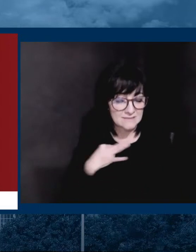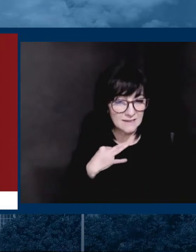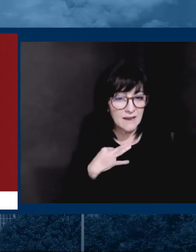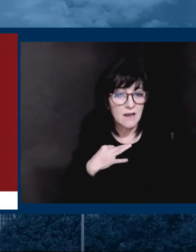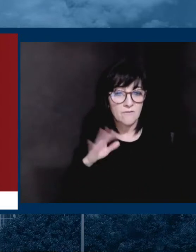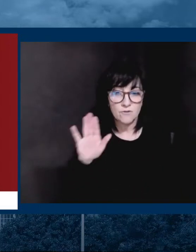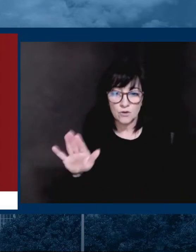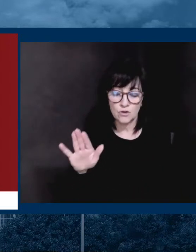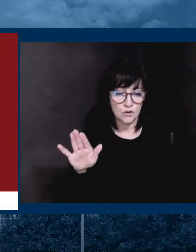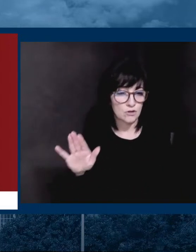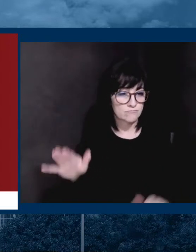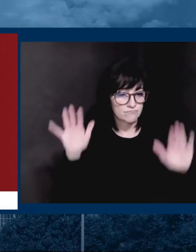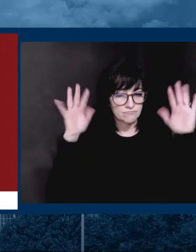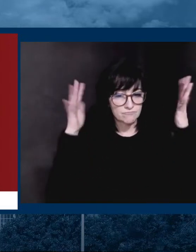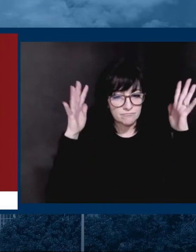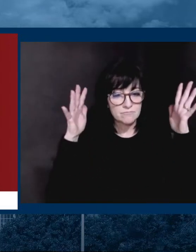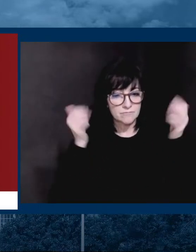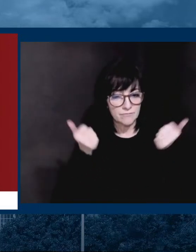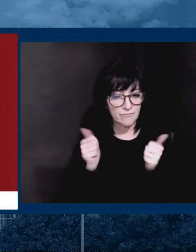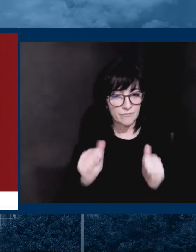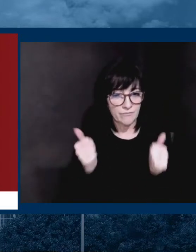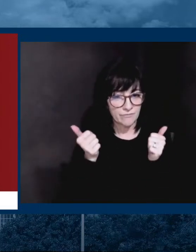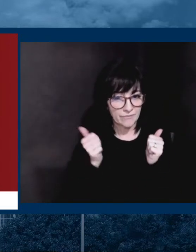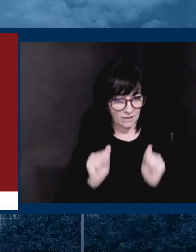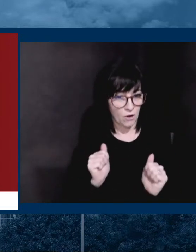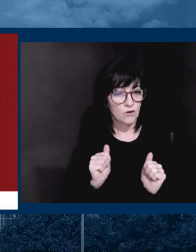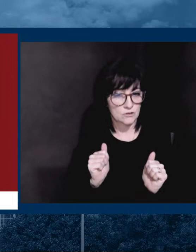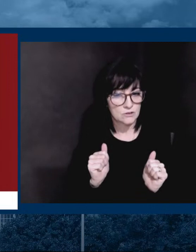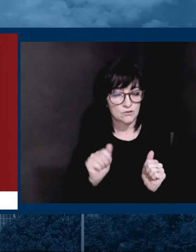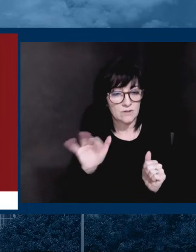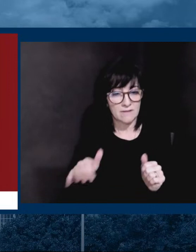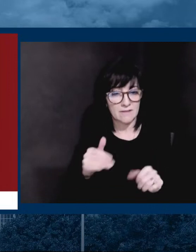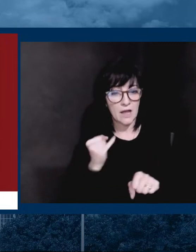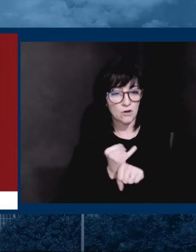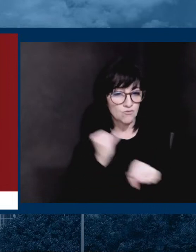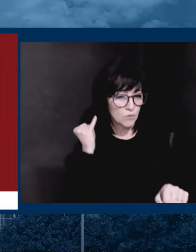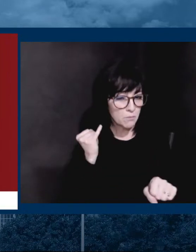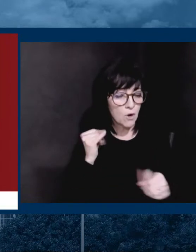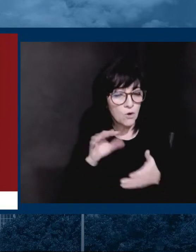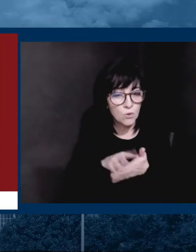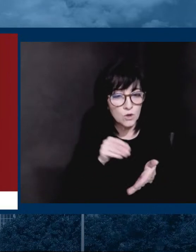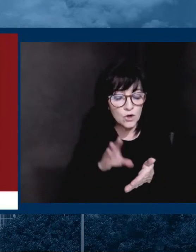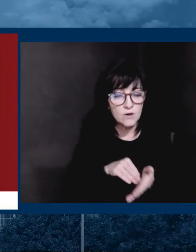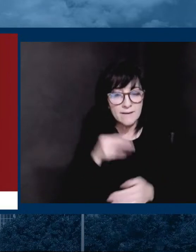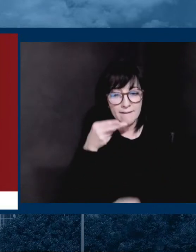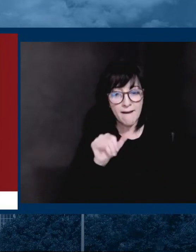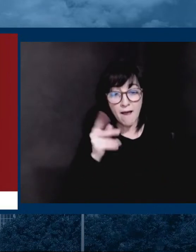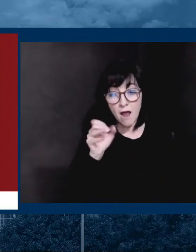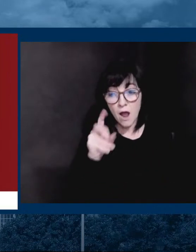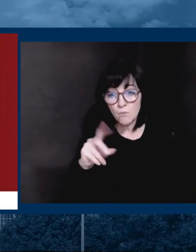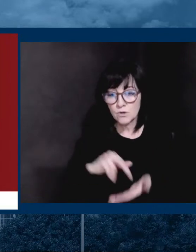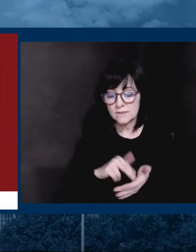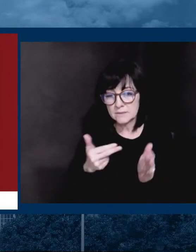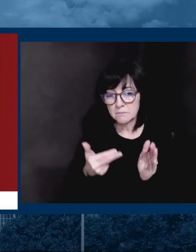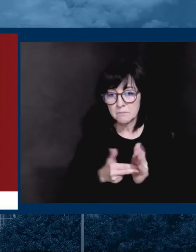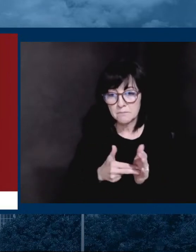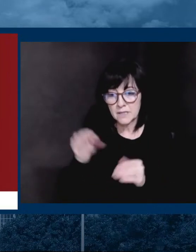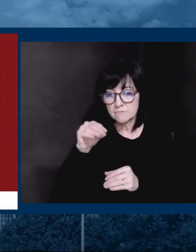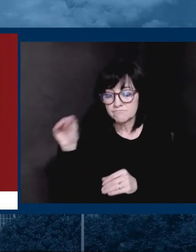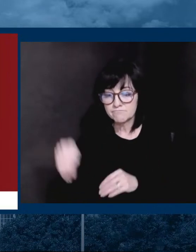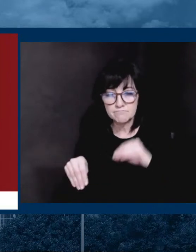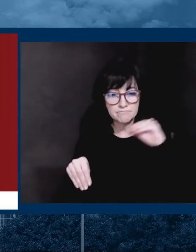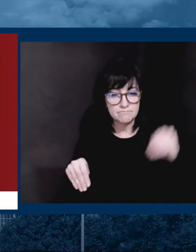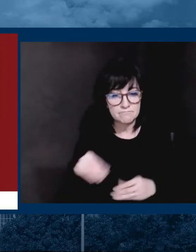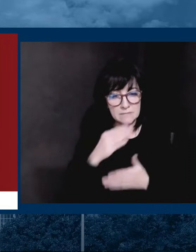efforts over the last 10 months in remote learning, in hybrid learning, in learning where they have children, some children